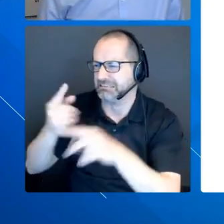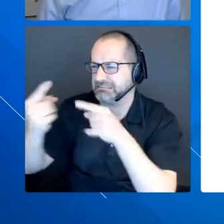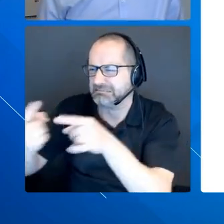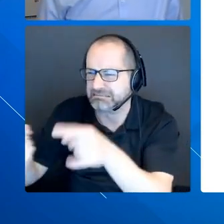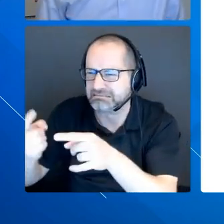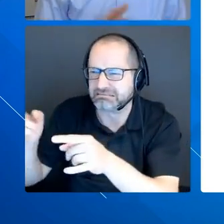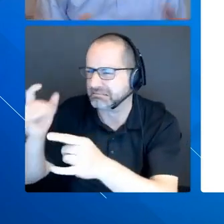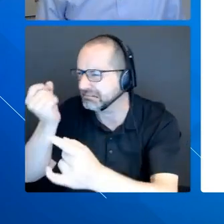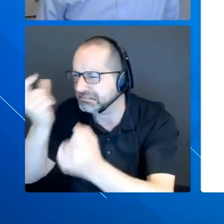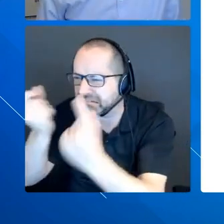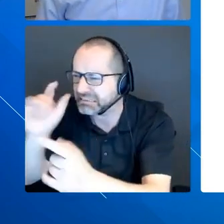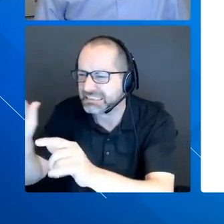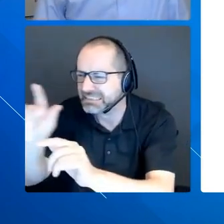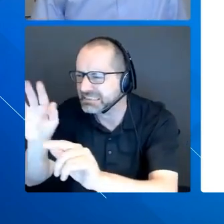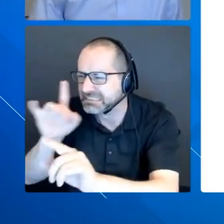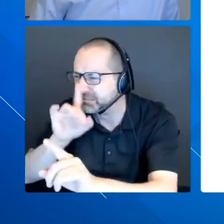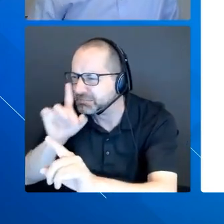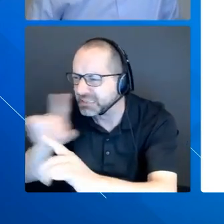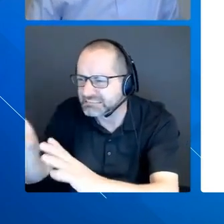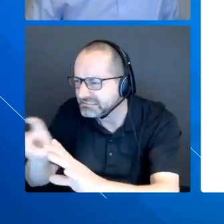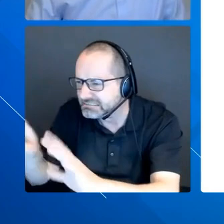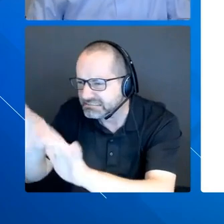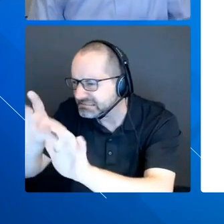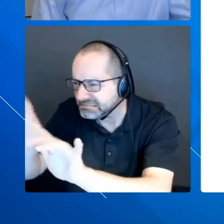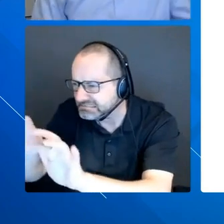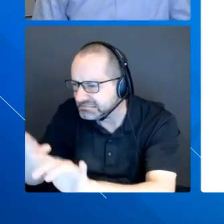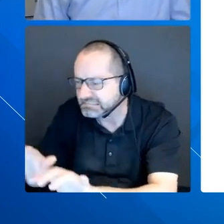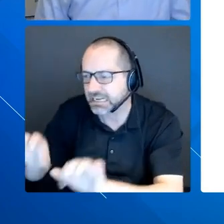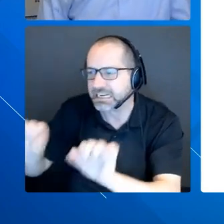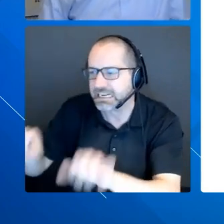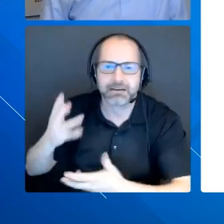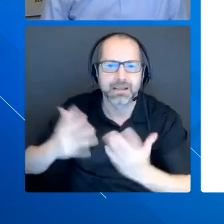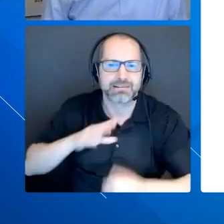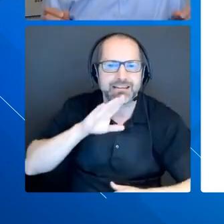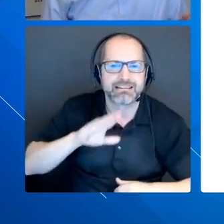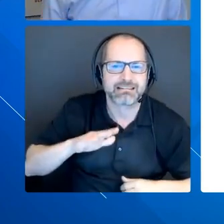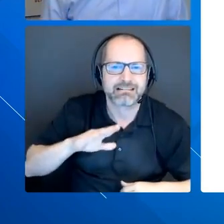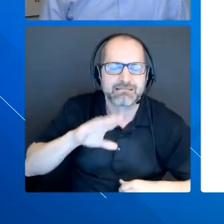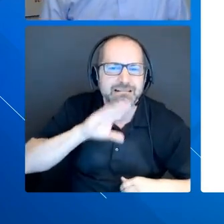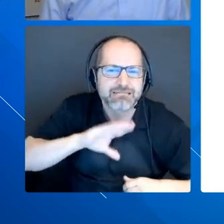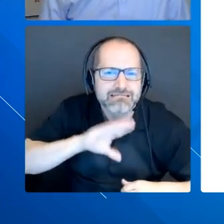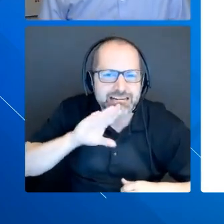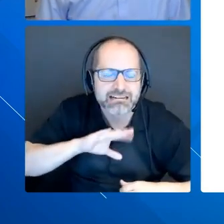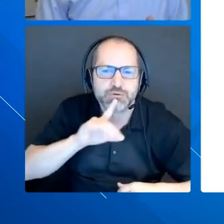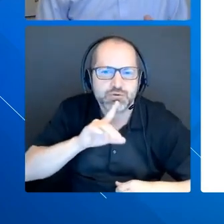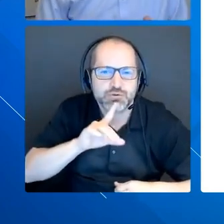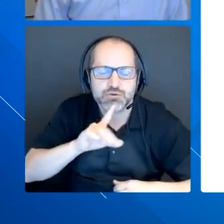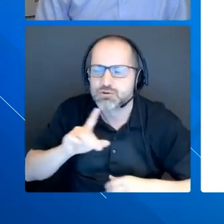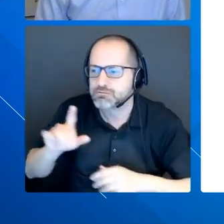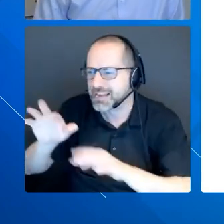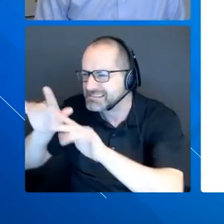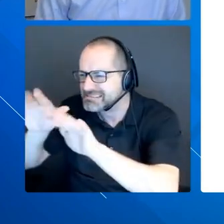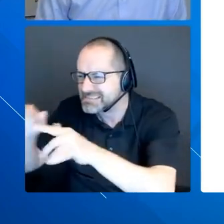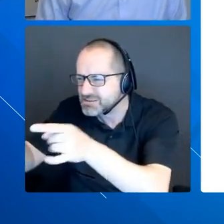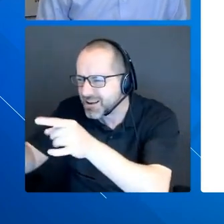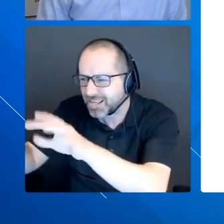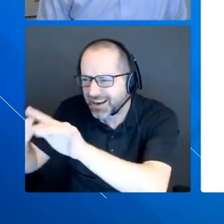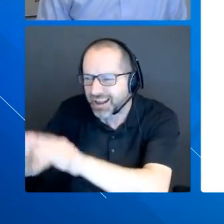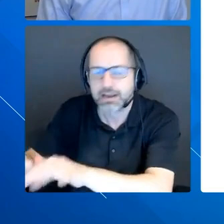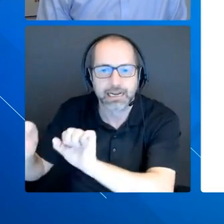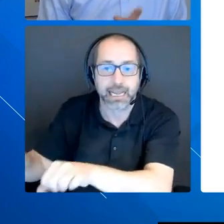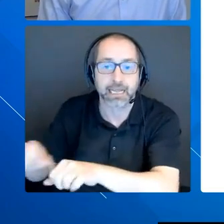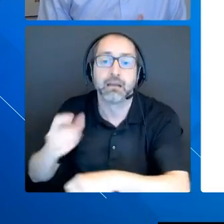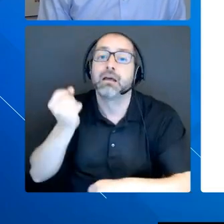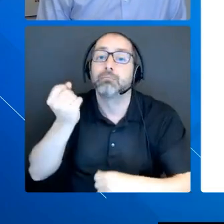get through it at all. I can get through it. I can make it through. I'm going to be angry. I might need a glass of wine afterwards, but I can struggle and I can make it. Somebody with a